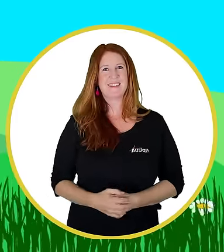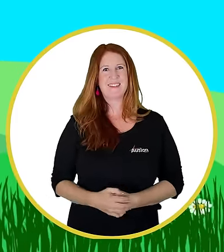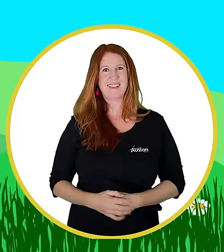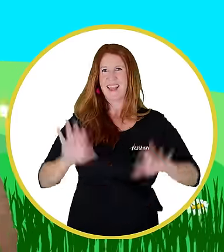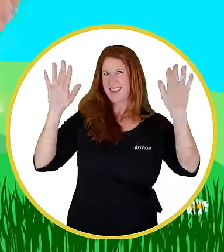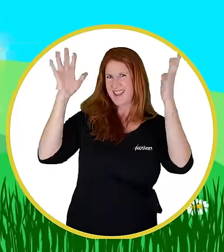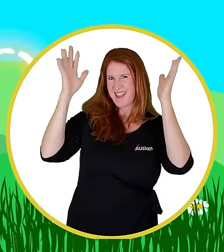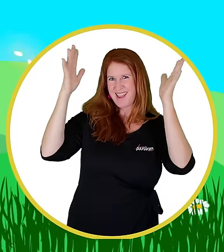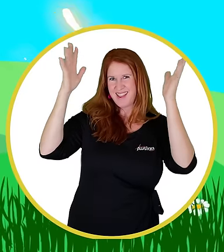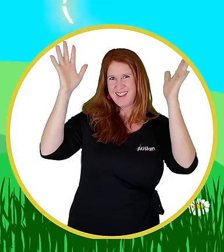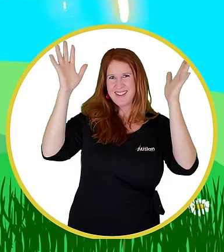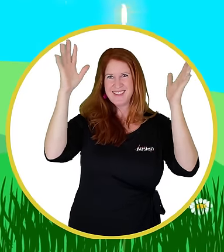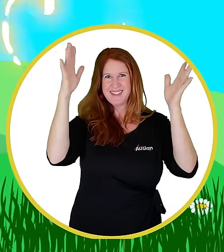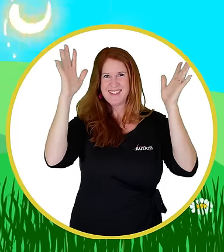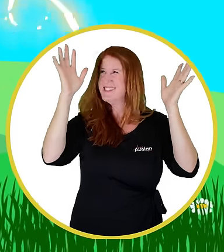need.